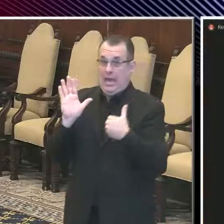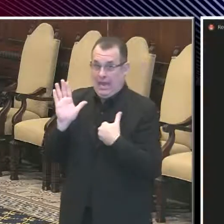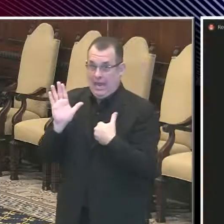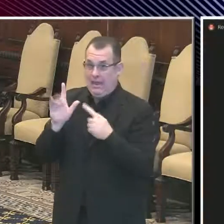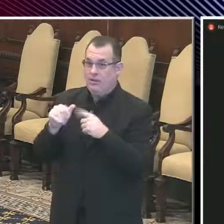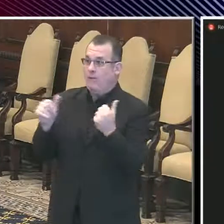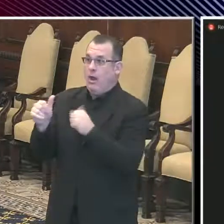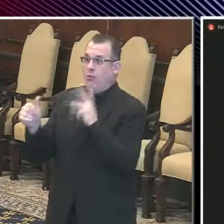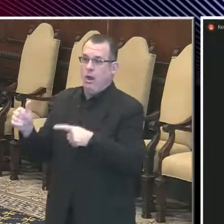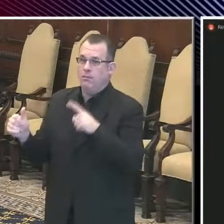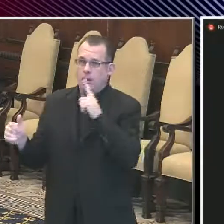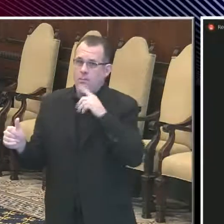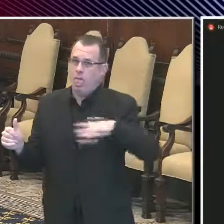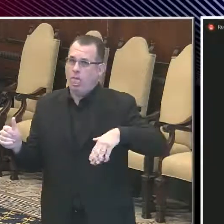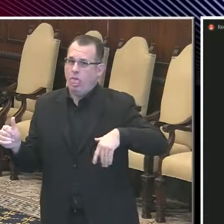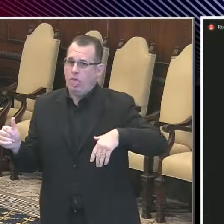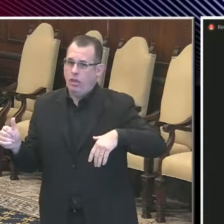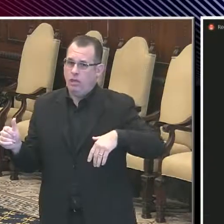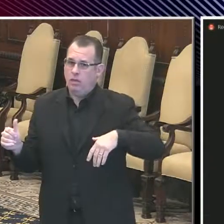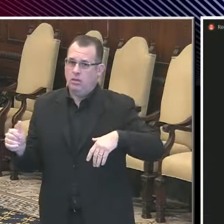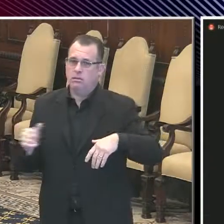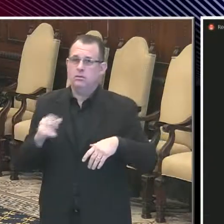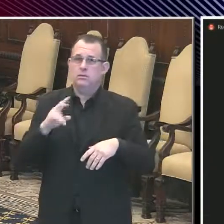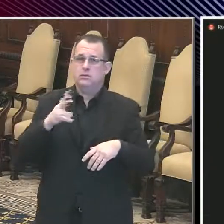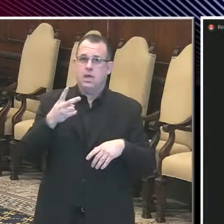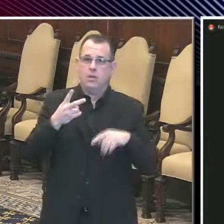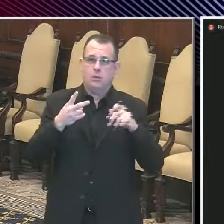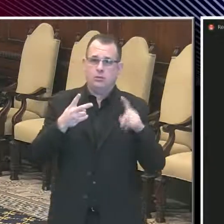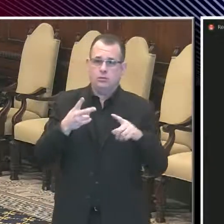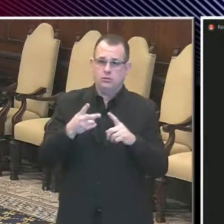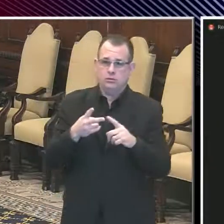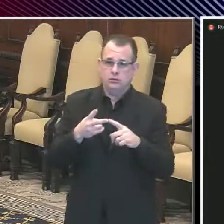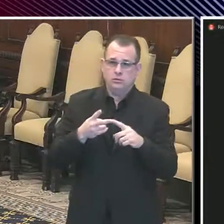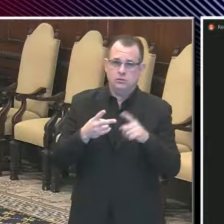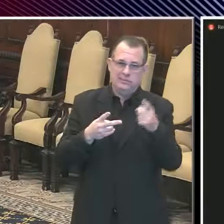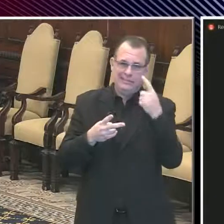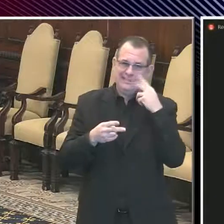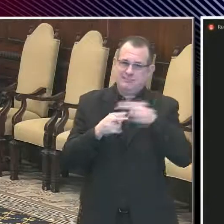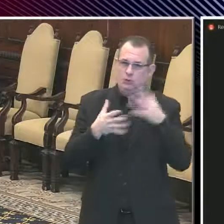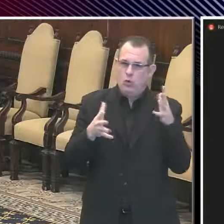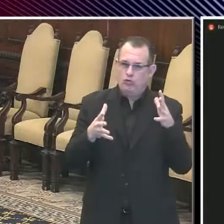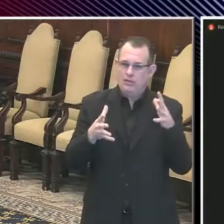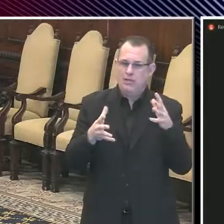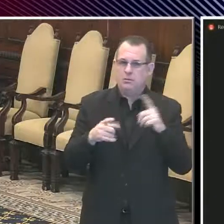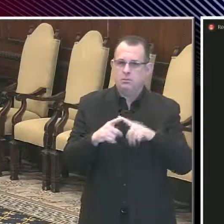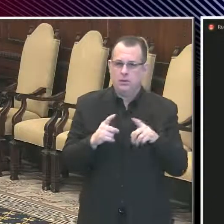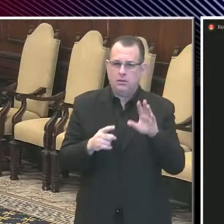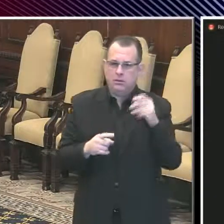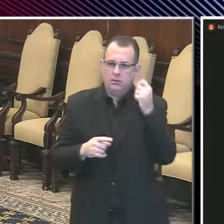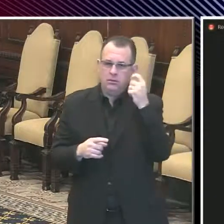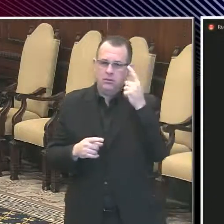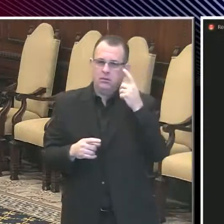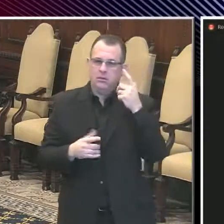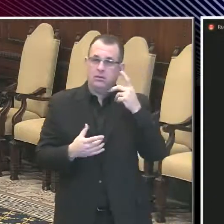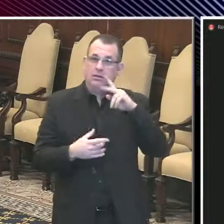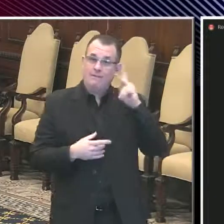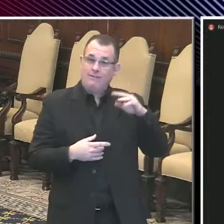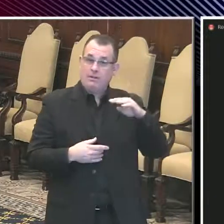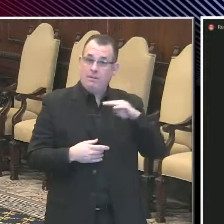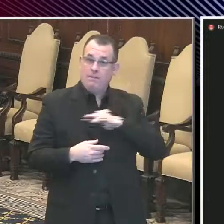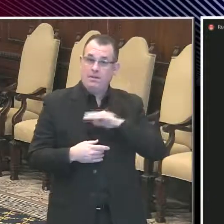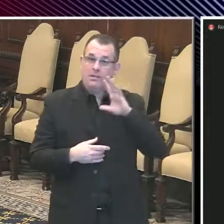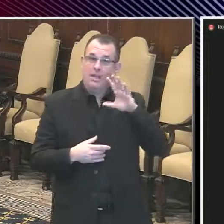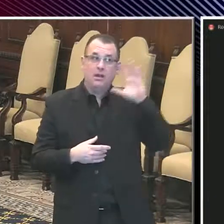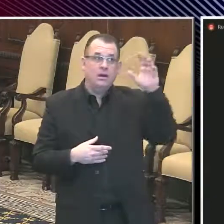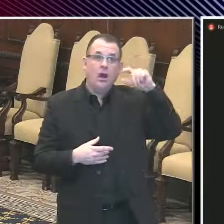that. You kind of, Dr. Farley touched on this already, but has Philadelphia met the criteria under the governor's new plan